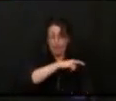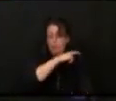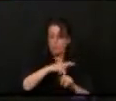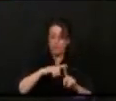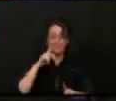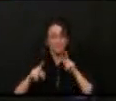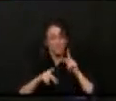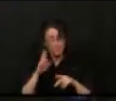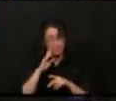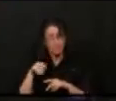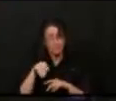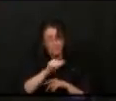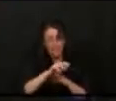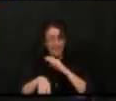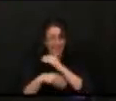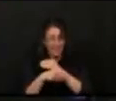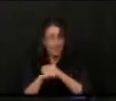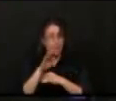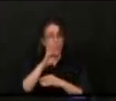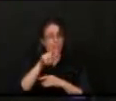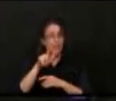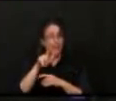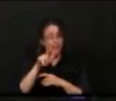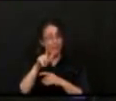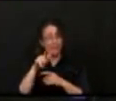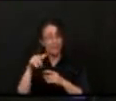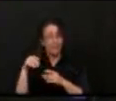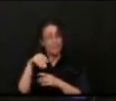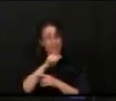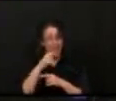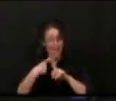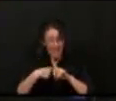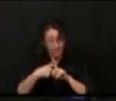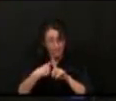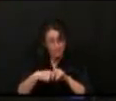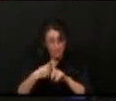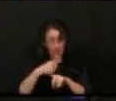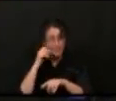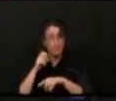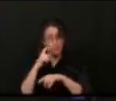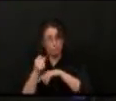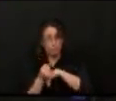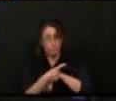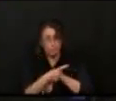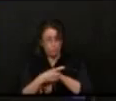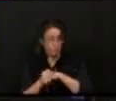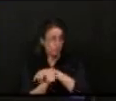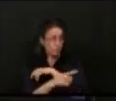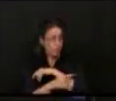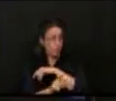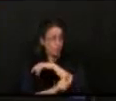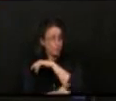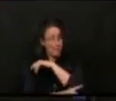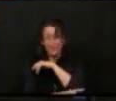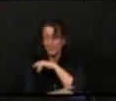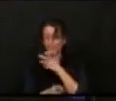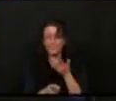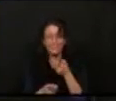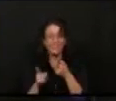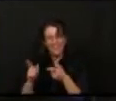increase, all right? Because you're going to be paying extra money to throw away your garbage, even